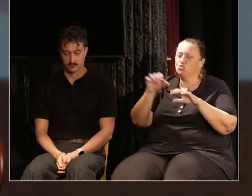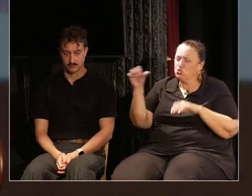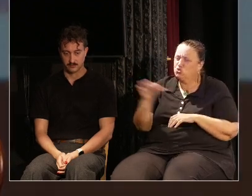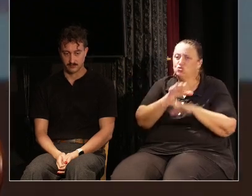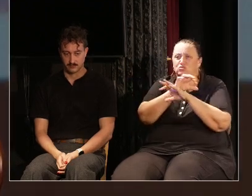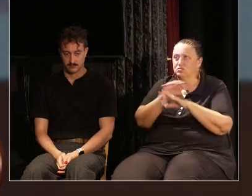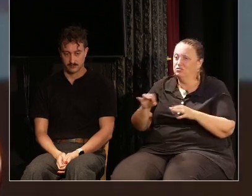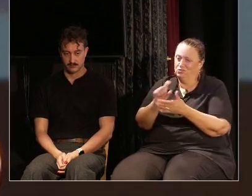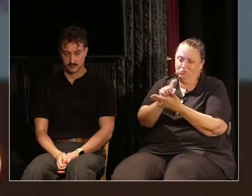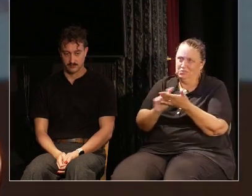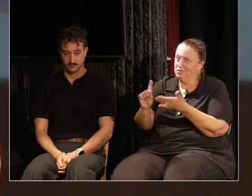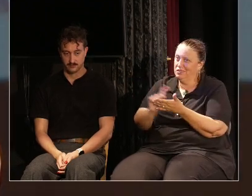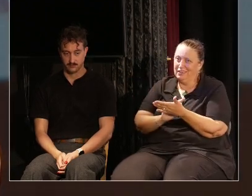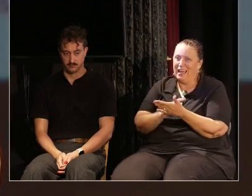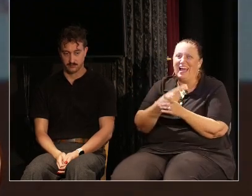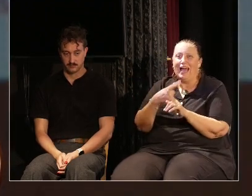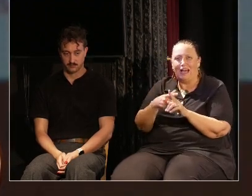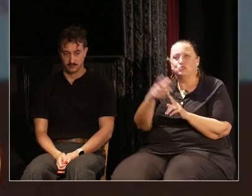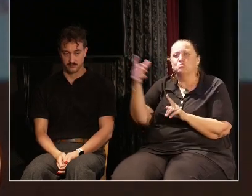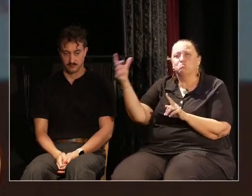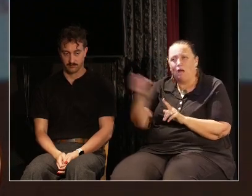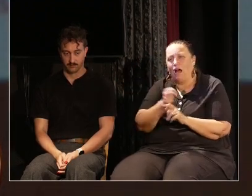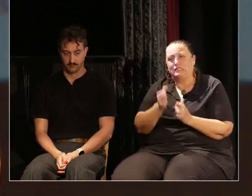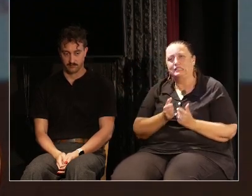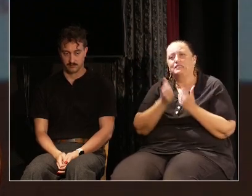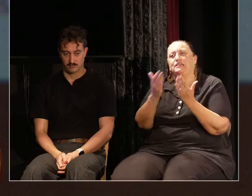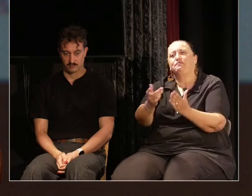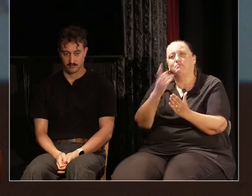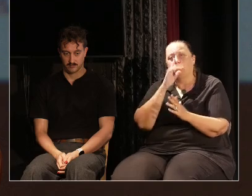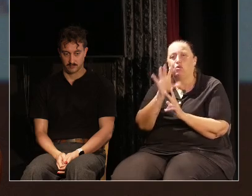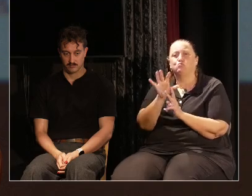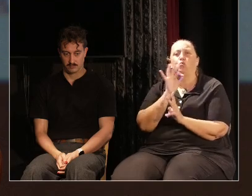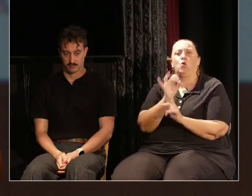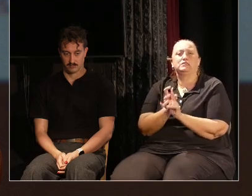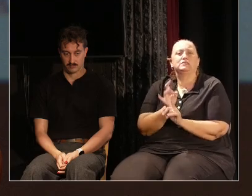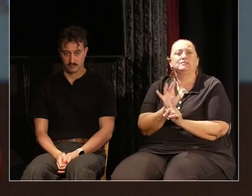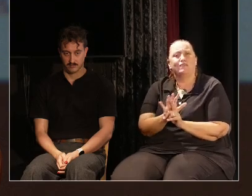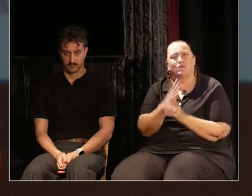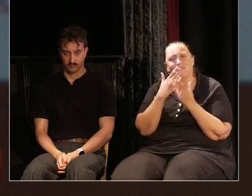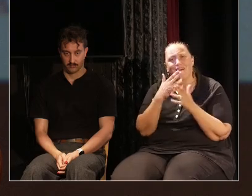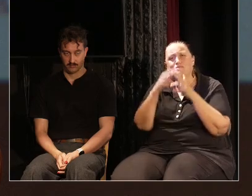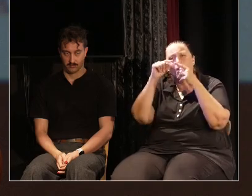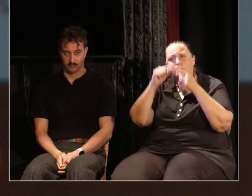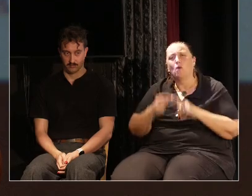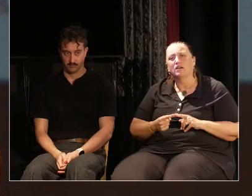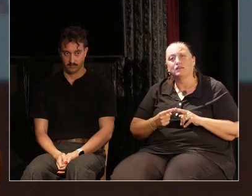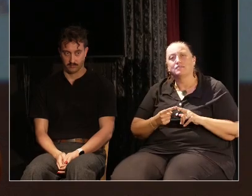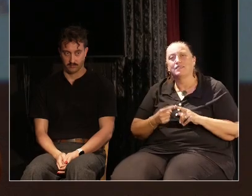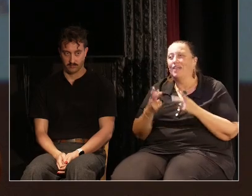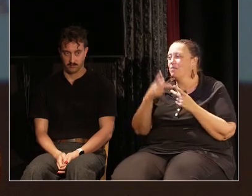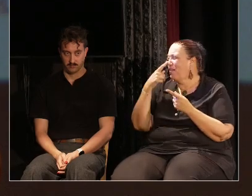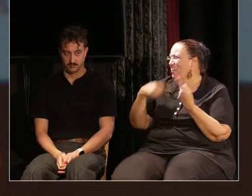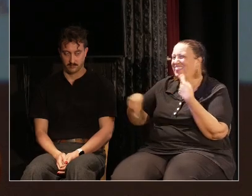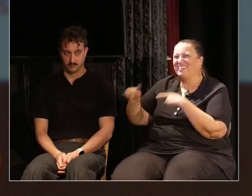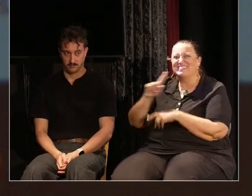gives people choice. So again, thank you for the points that you have made. As others have said, some of this